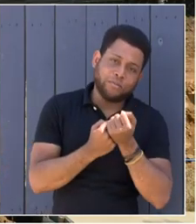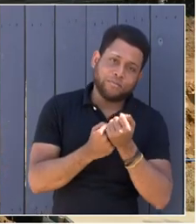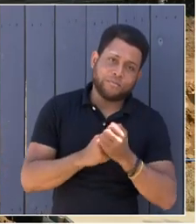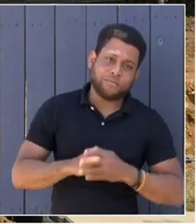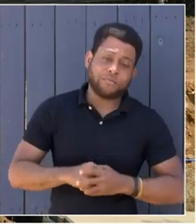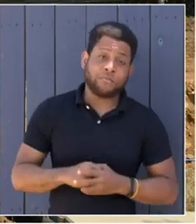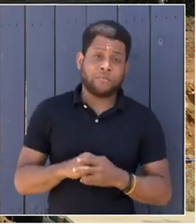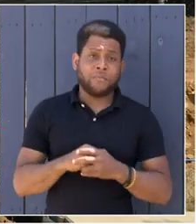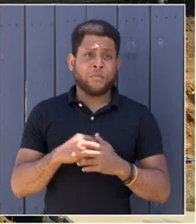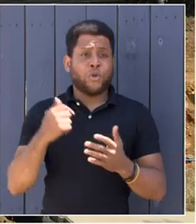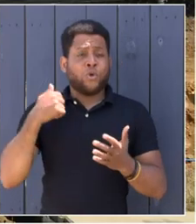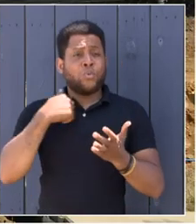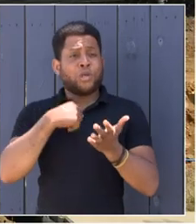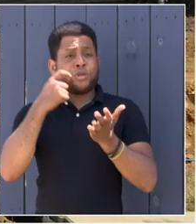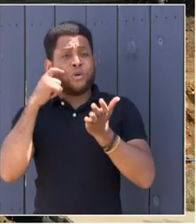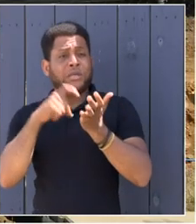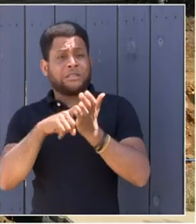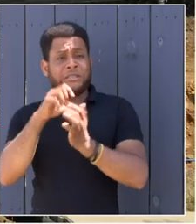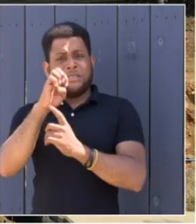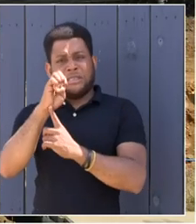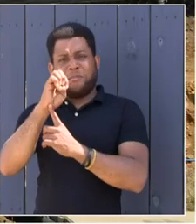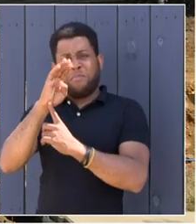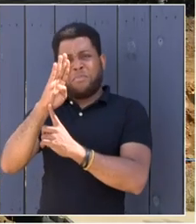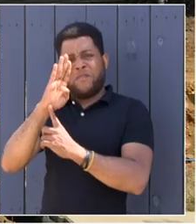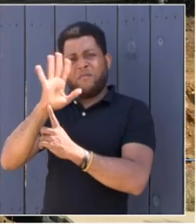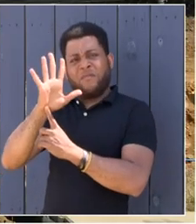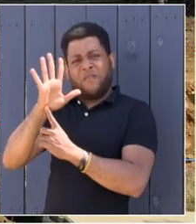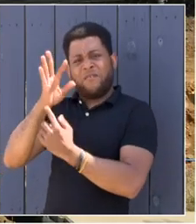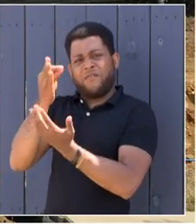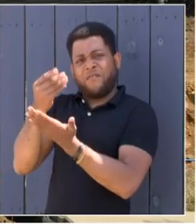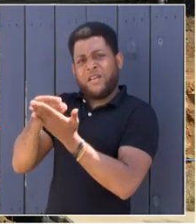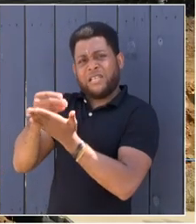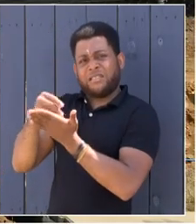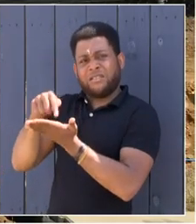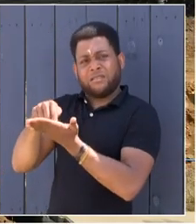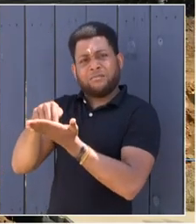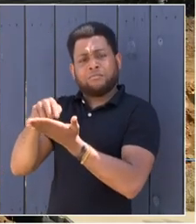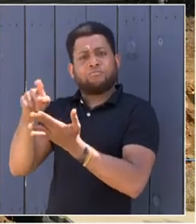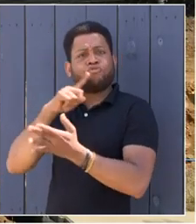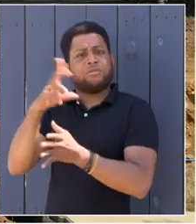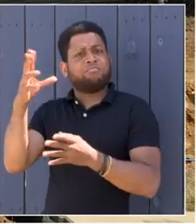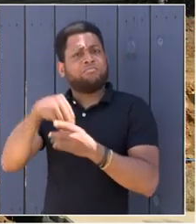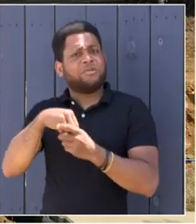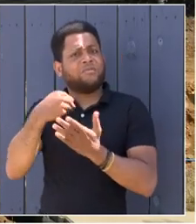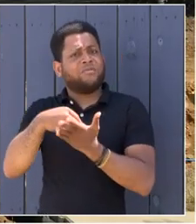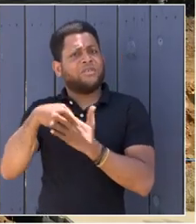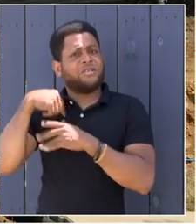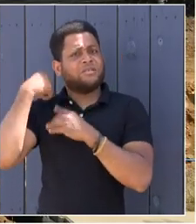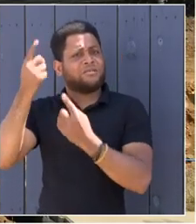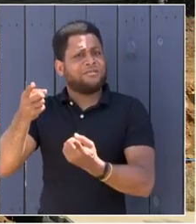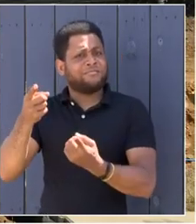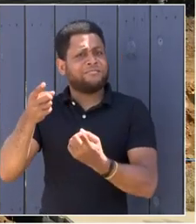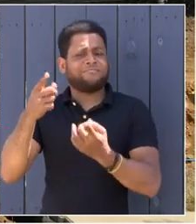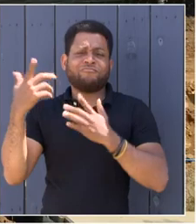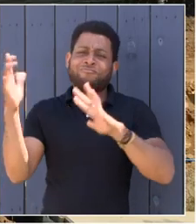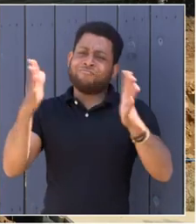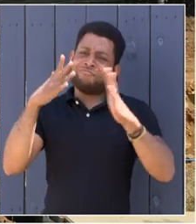EB5 financing, who's been involved with just about every phase of the project. Please give all those folks a round of applause.